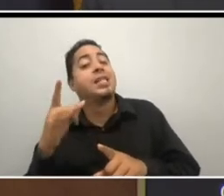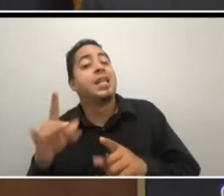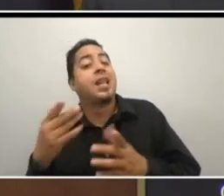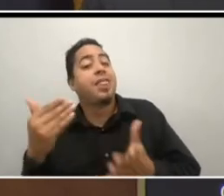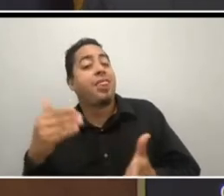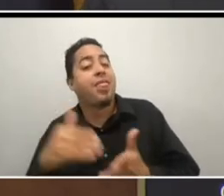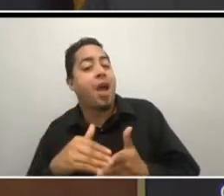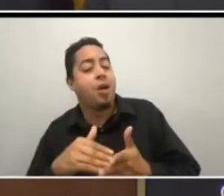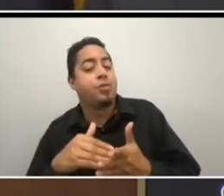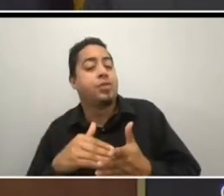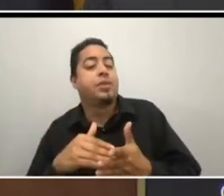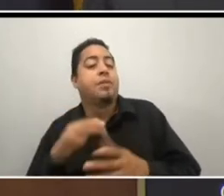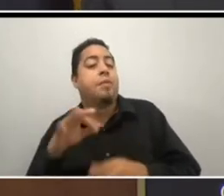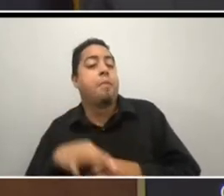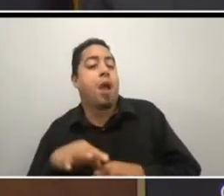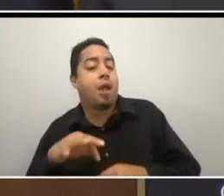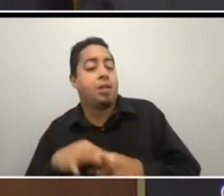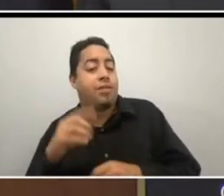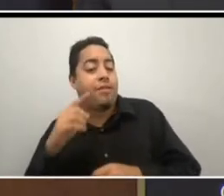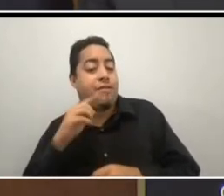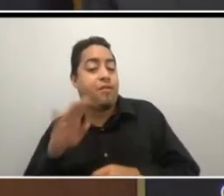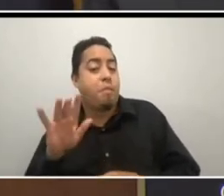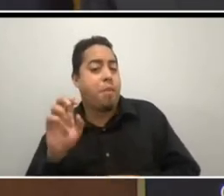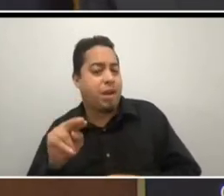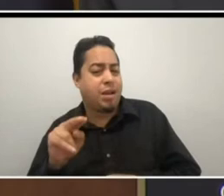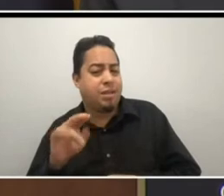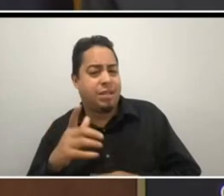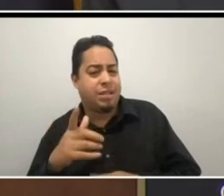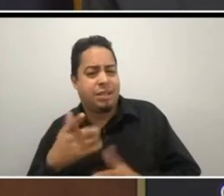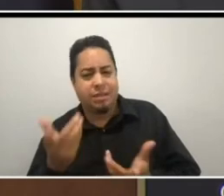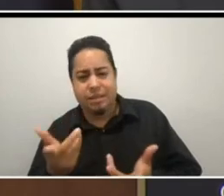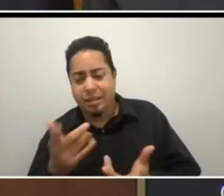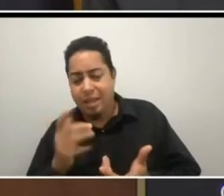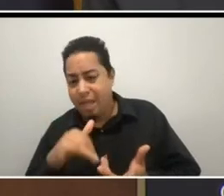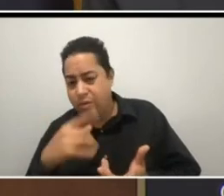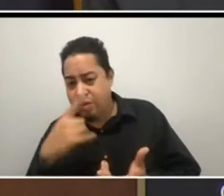for Biden. I take it, gentlemen, that was also categorically false?